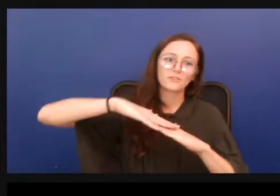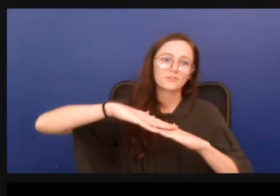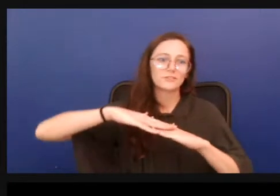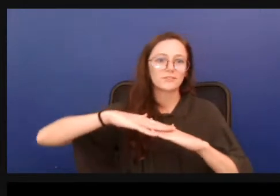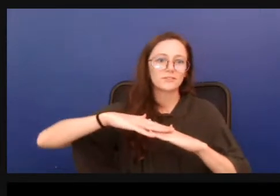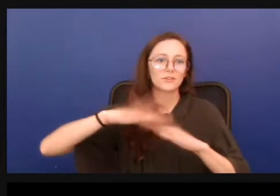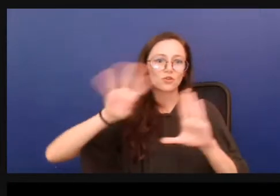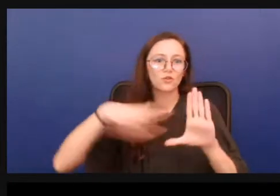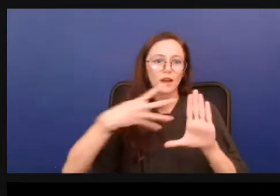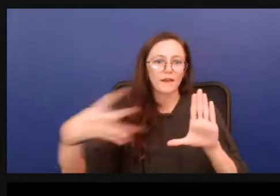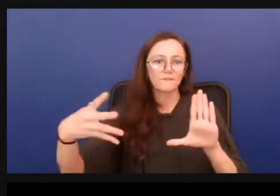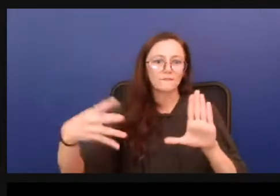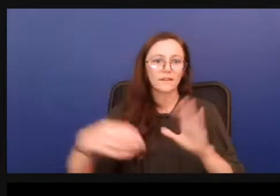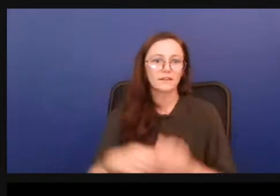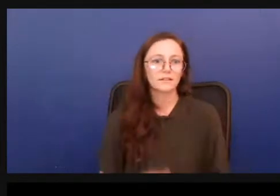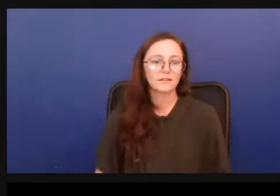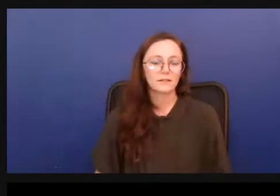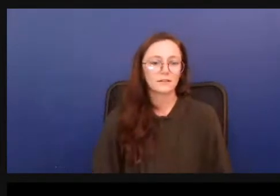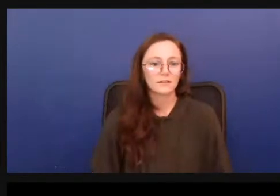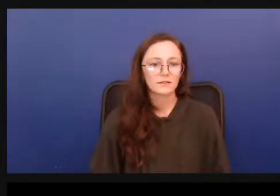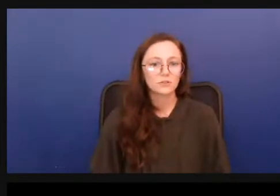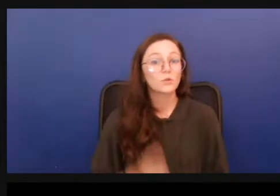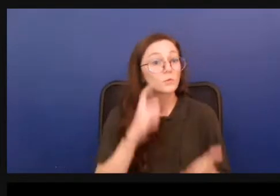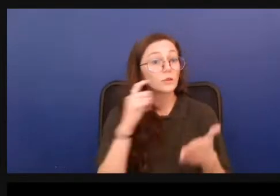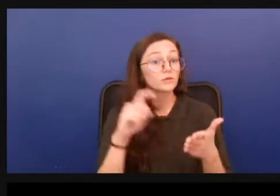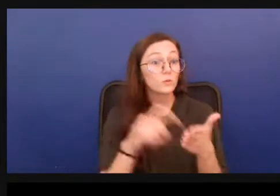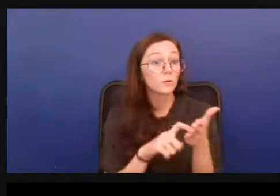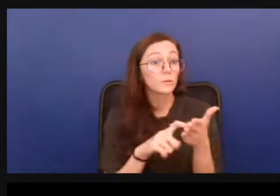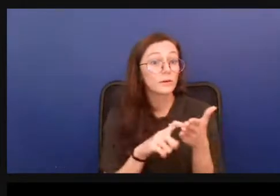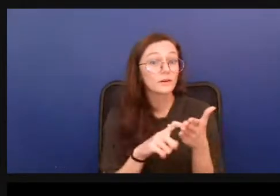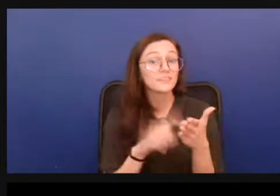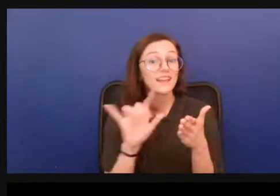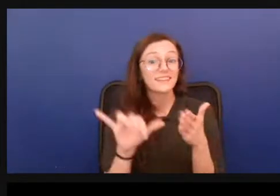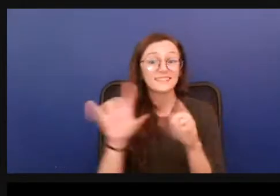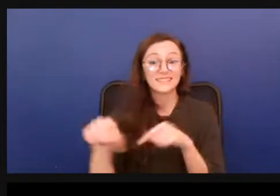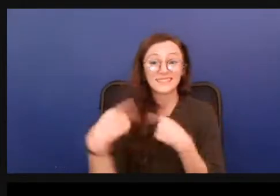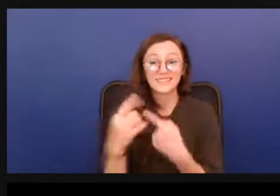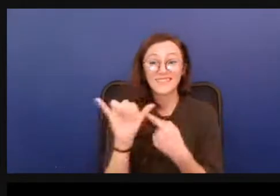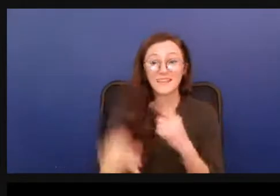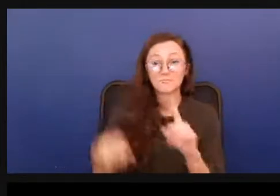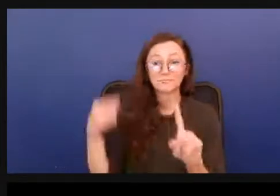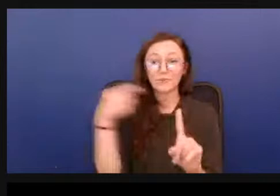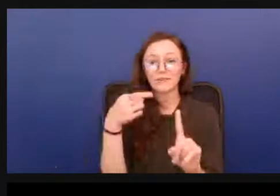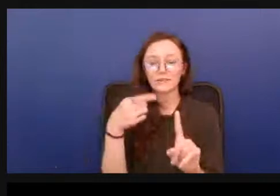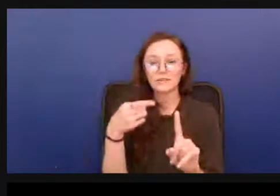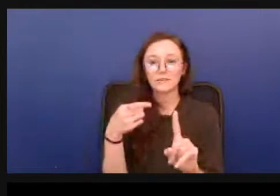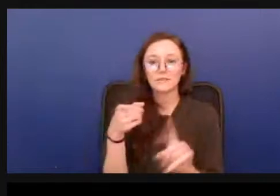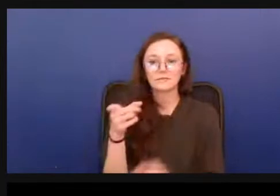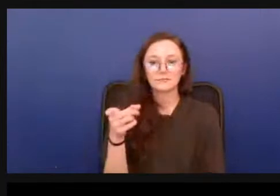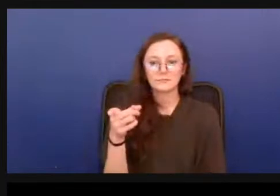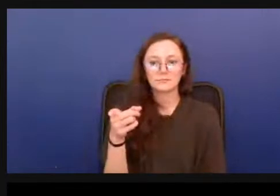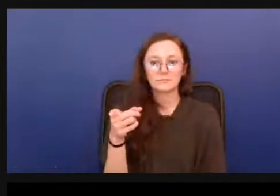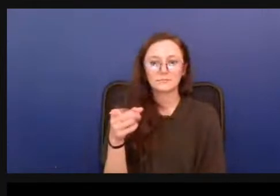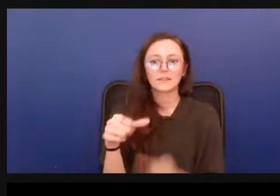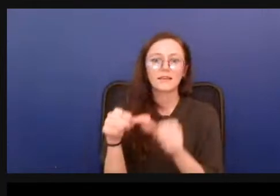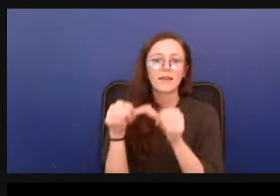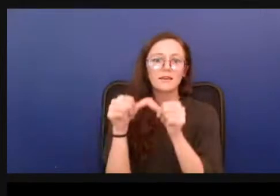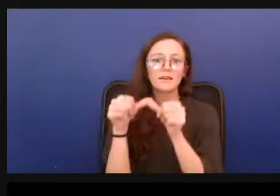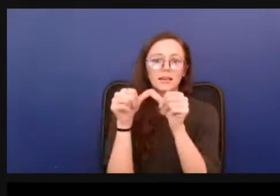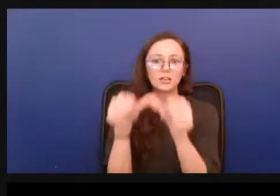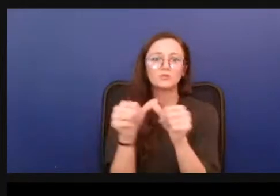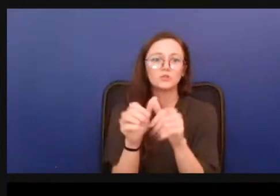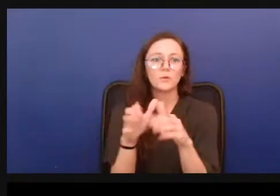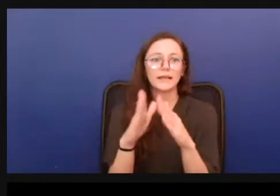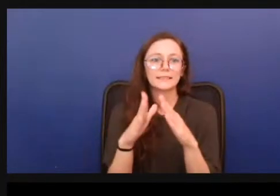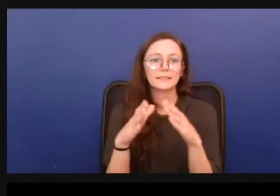has continued to expand, right? So it looks like Hale Ma'u may be refilling still and stretching